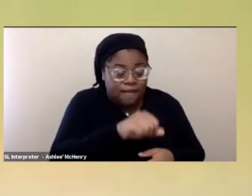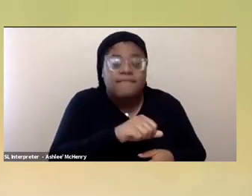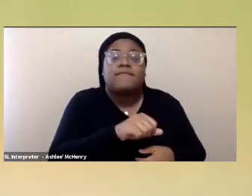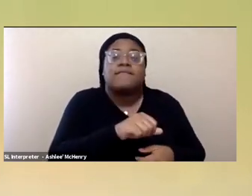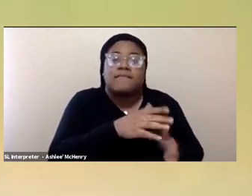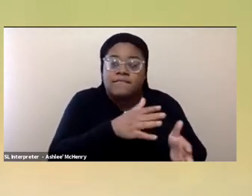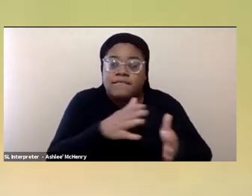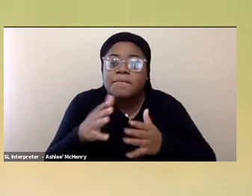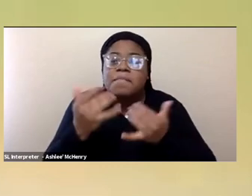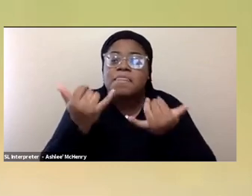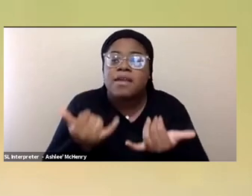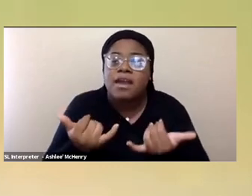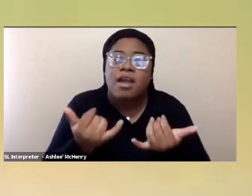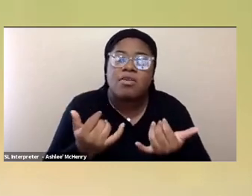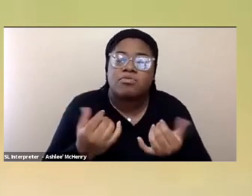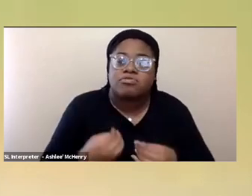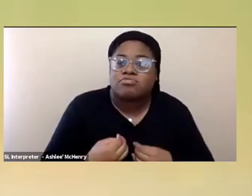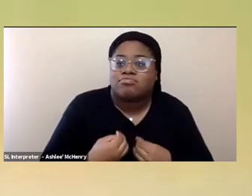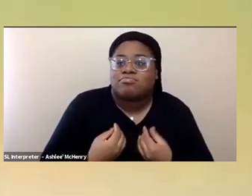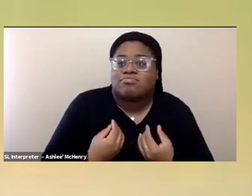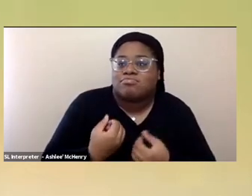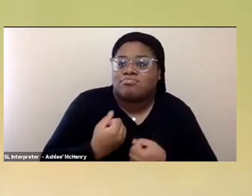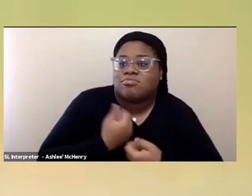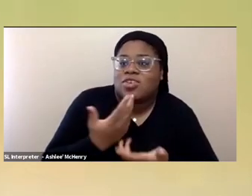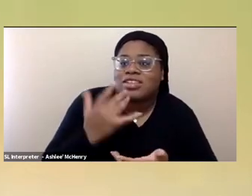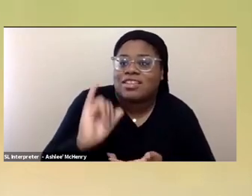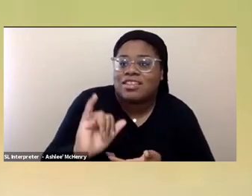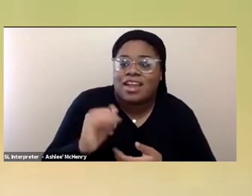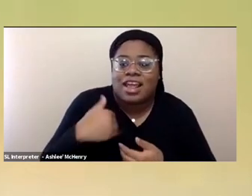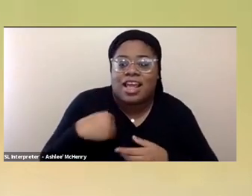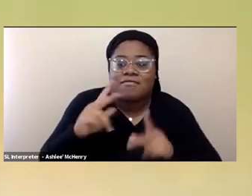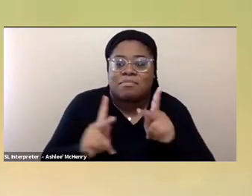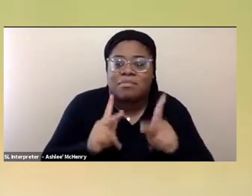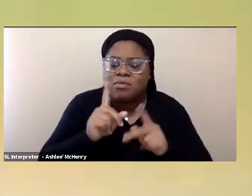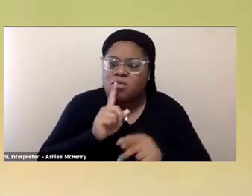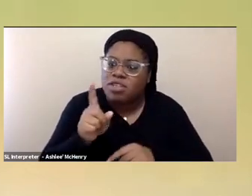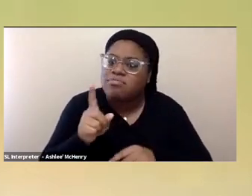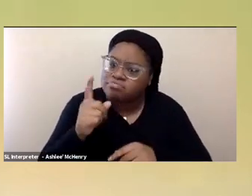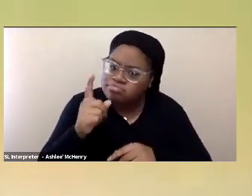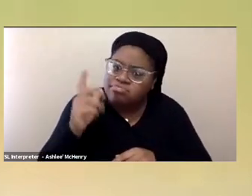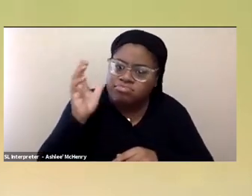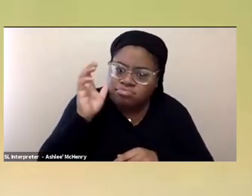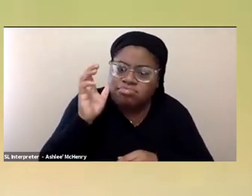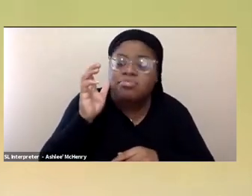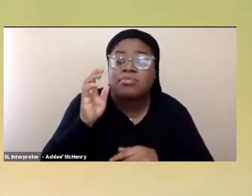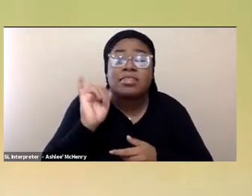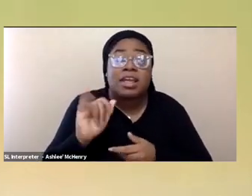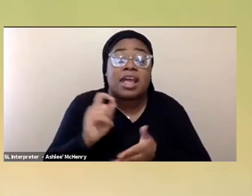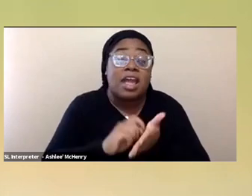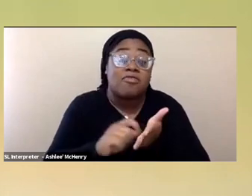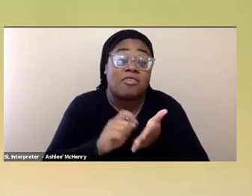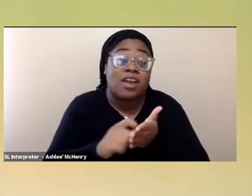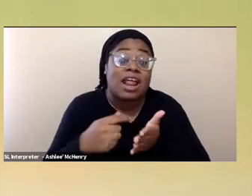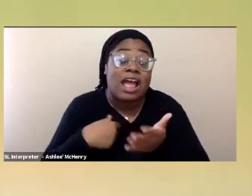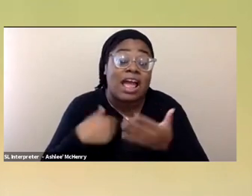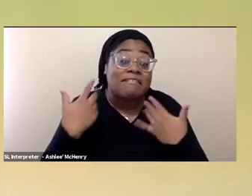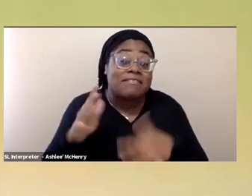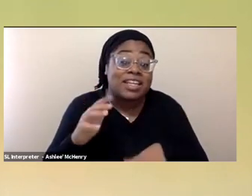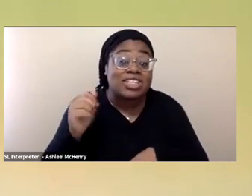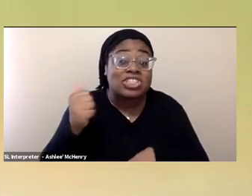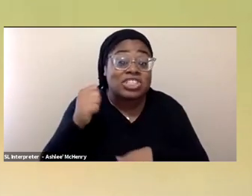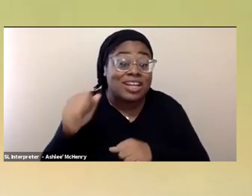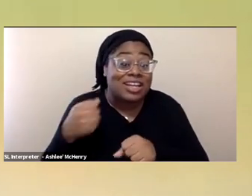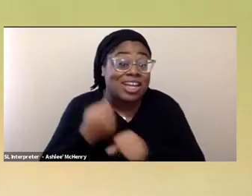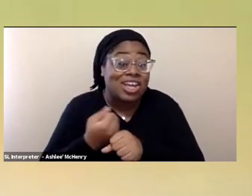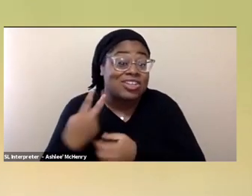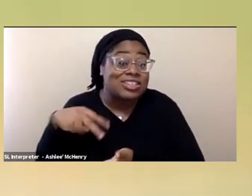so expressing that and then having people be open to it was so great. And writing, I did stand up for 10 years and I wrote my own stand up. And